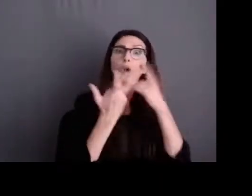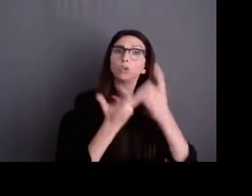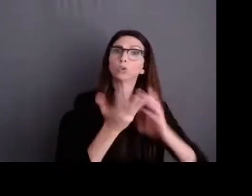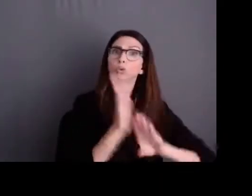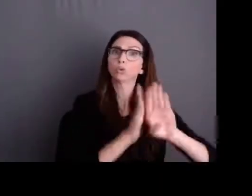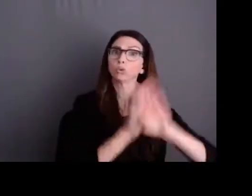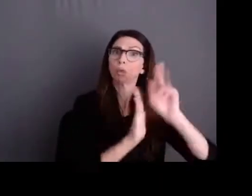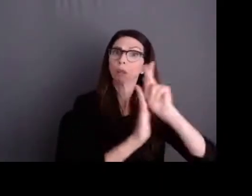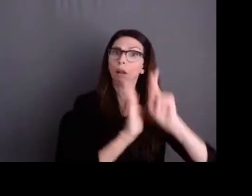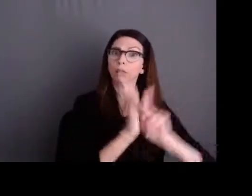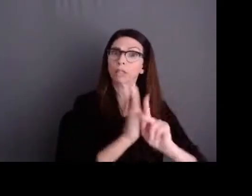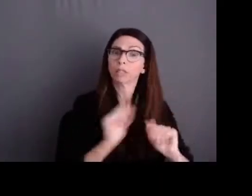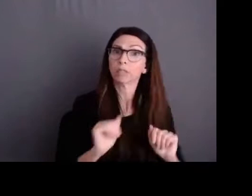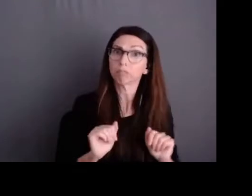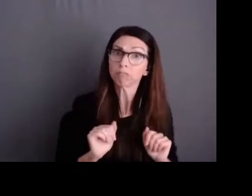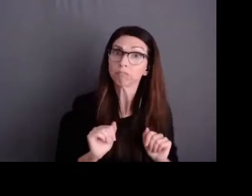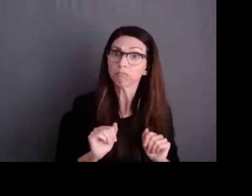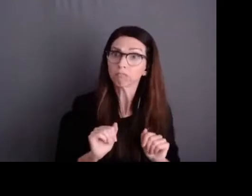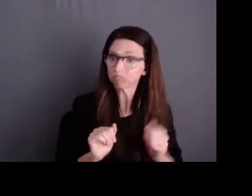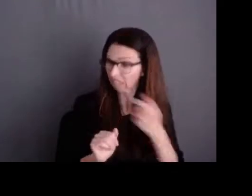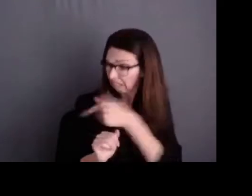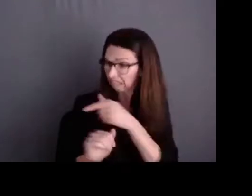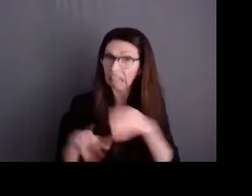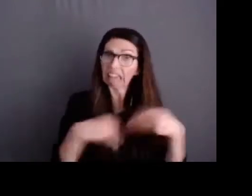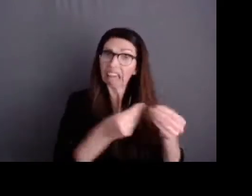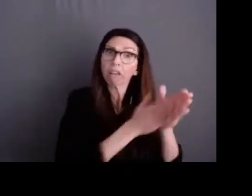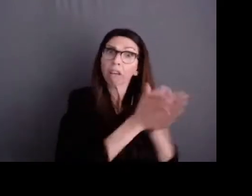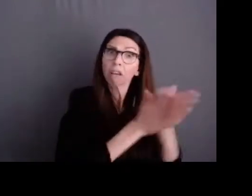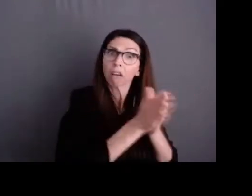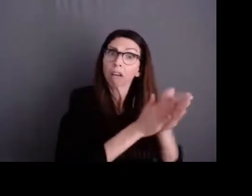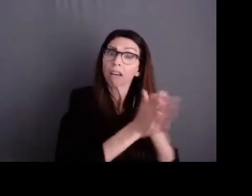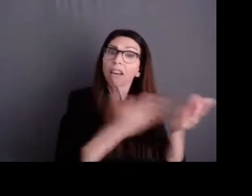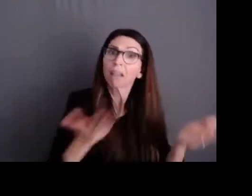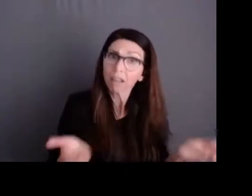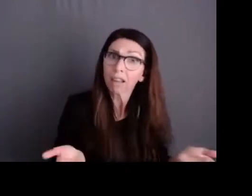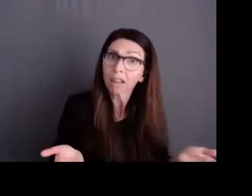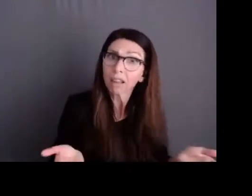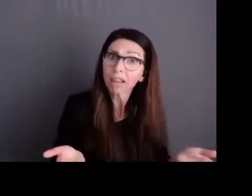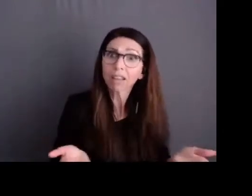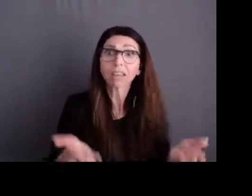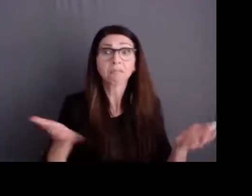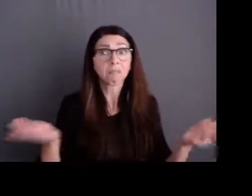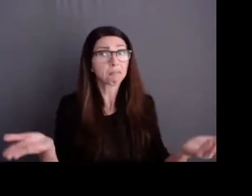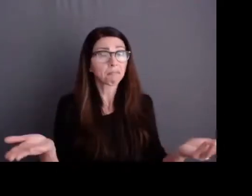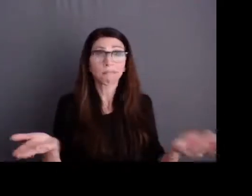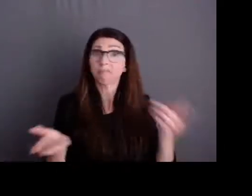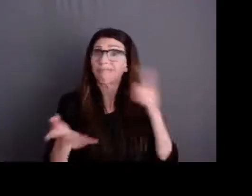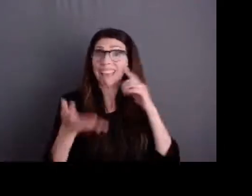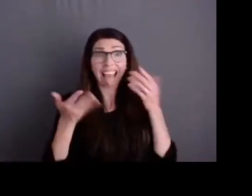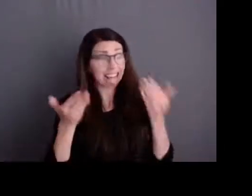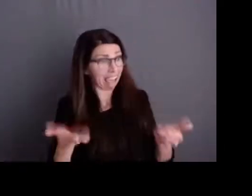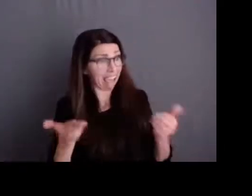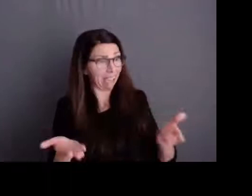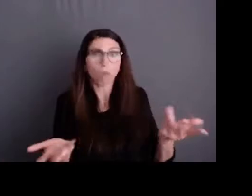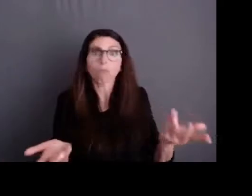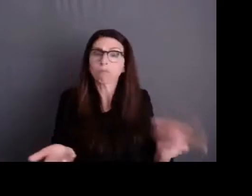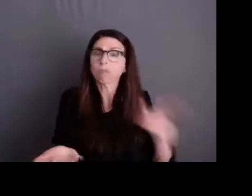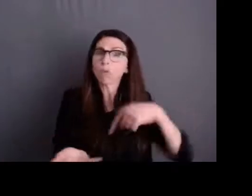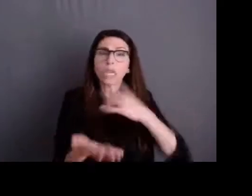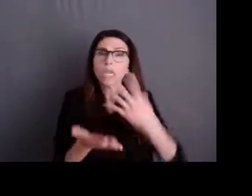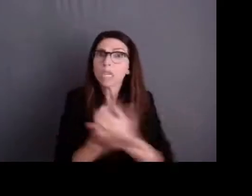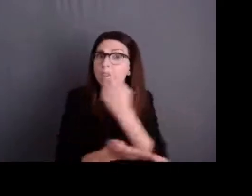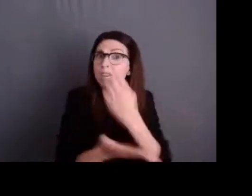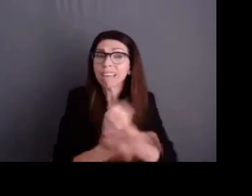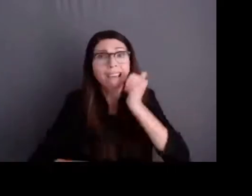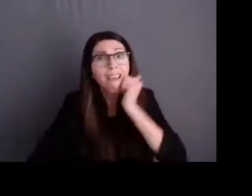When have we ever had the chance to listen about what governments do on a daily basis? We're getting